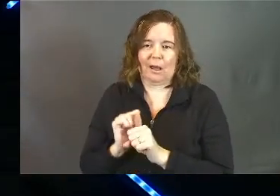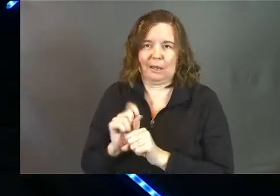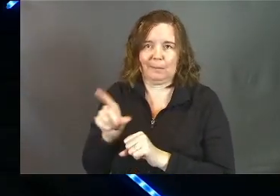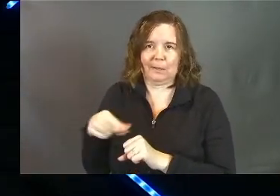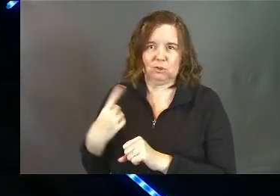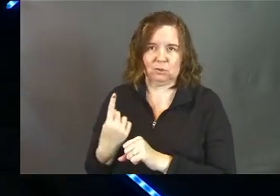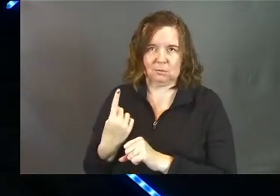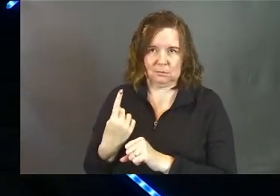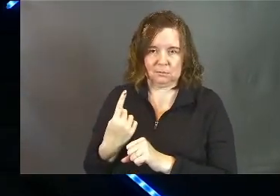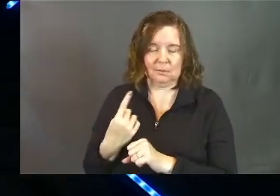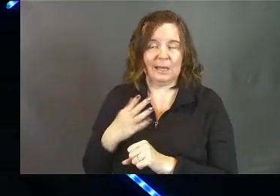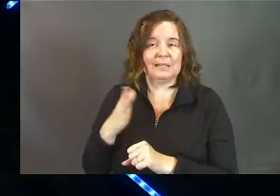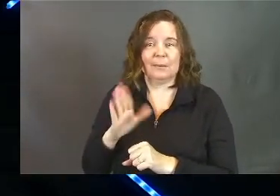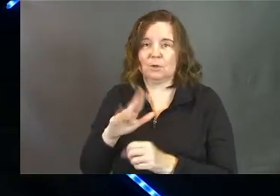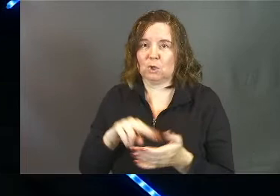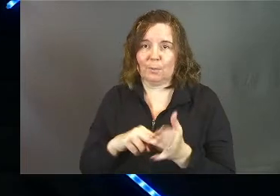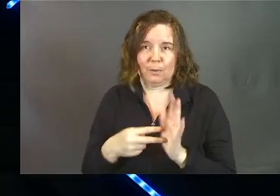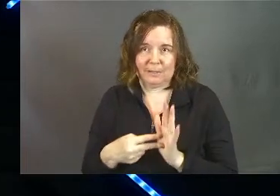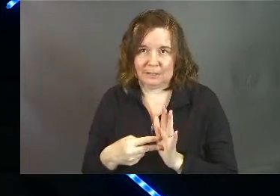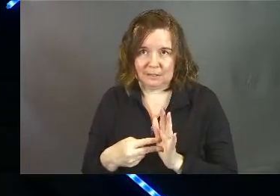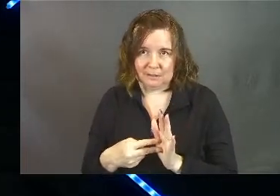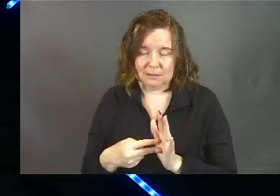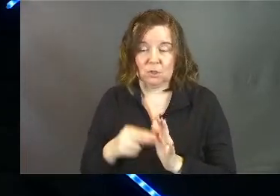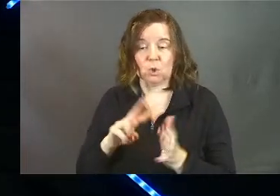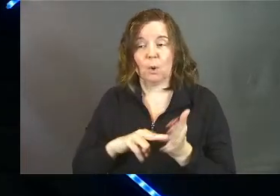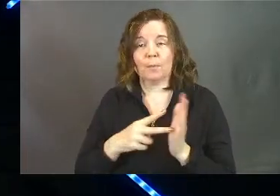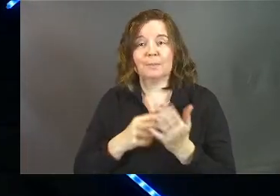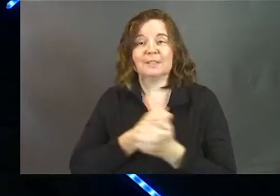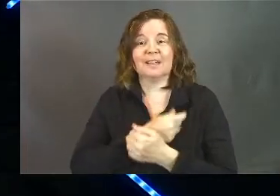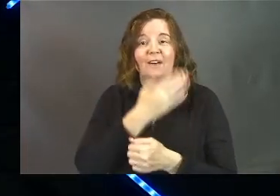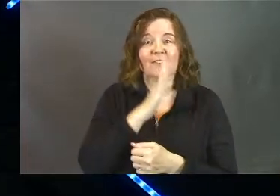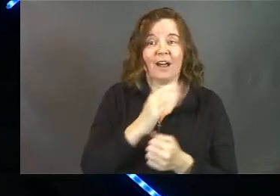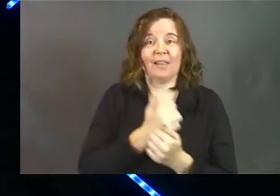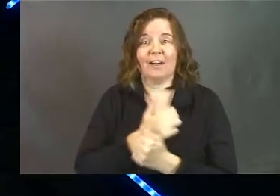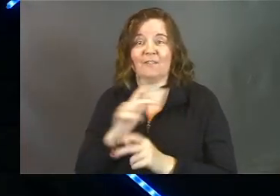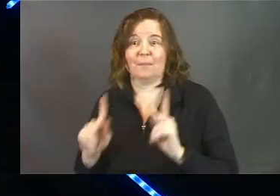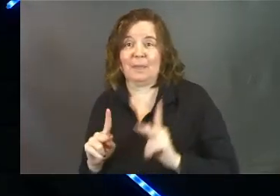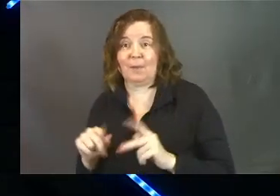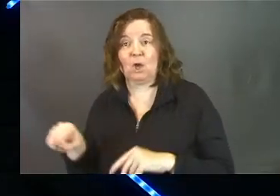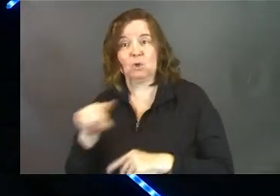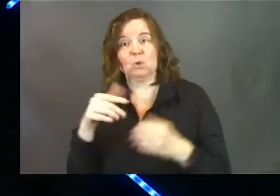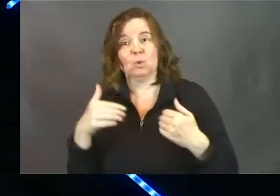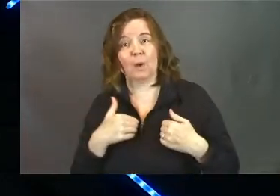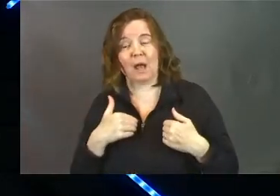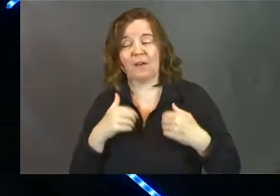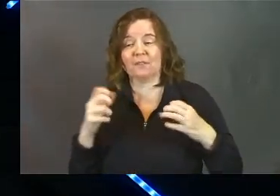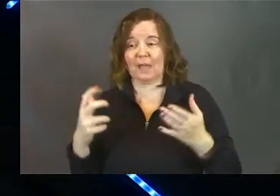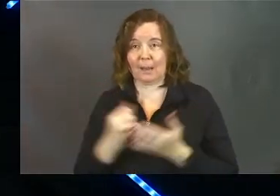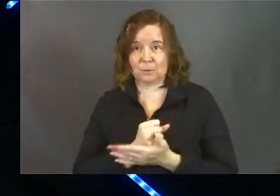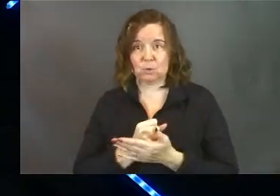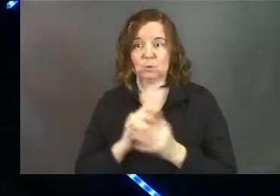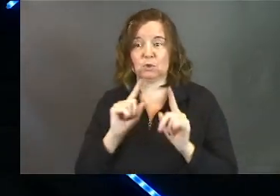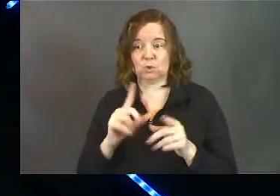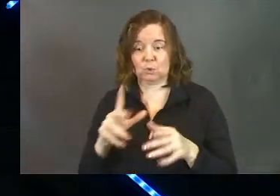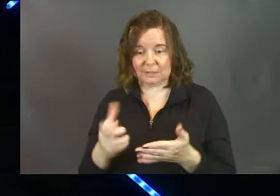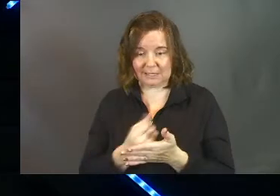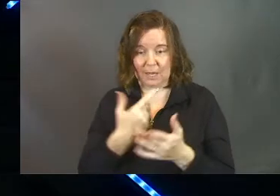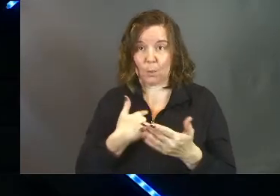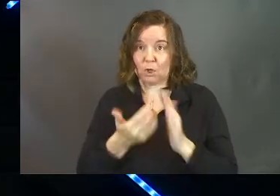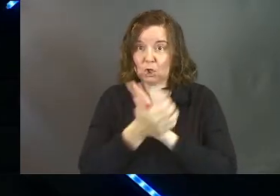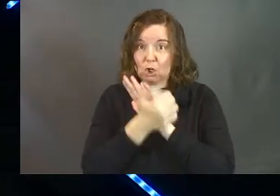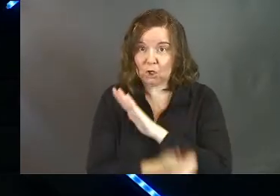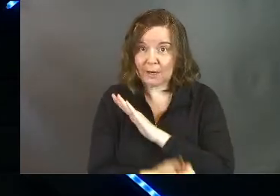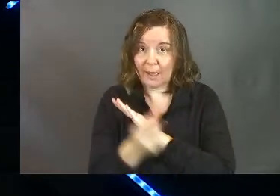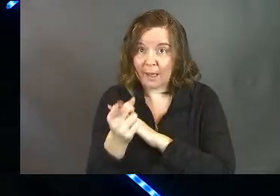occupation. That's never been your purpose. Your purpose is to love God, love people. And you have the incredible opportunity to be able to take what you're good